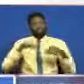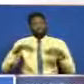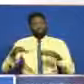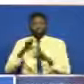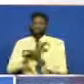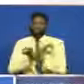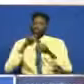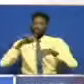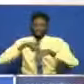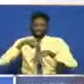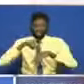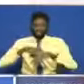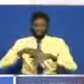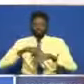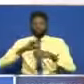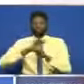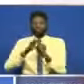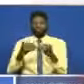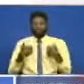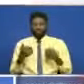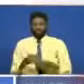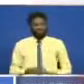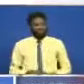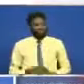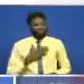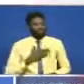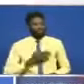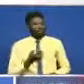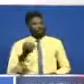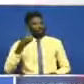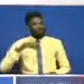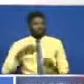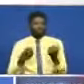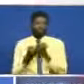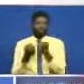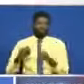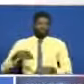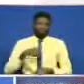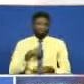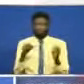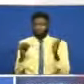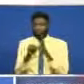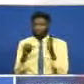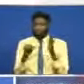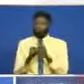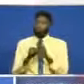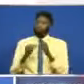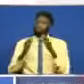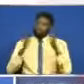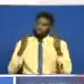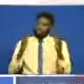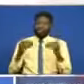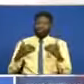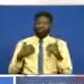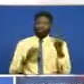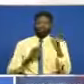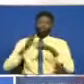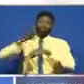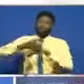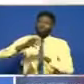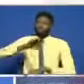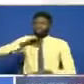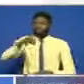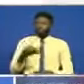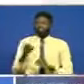pandemic. Please come on board to support us. The problem is big. Having 3,000, above 3,000